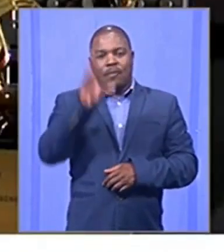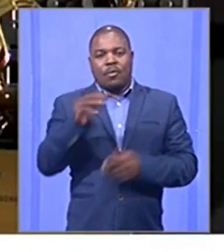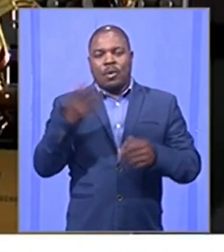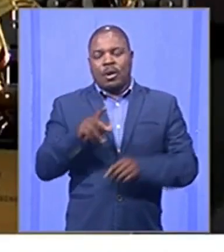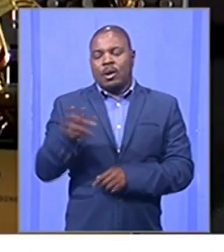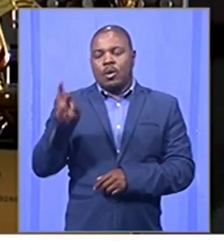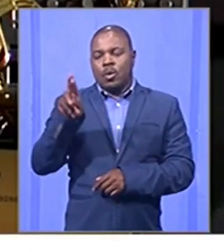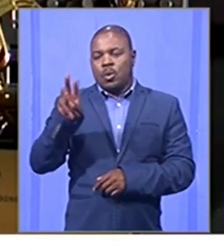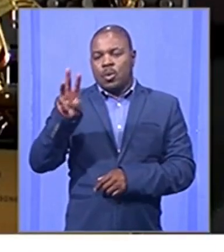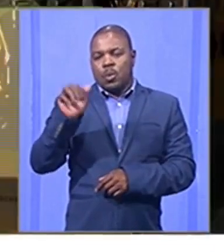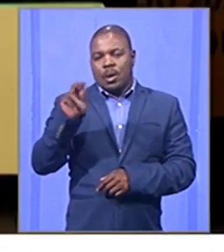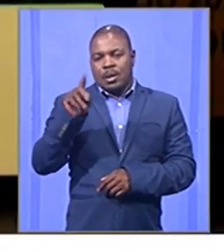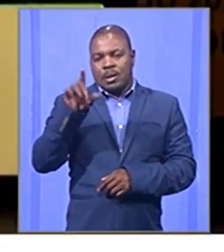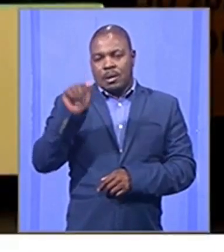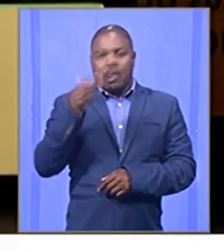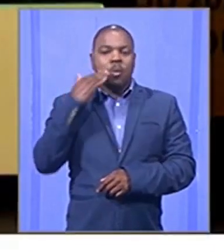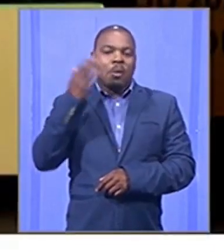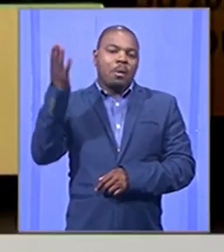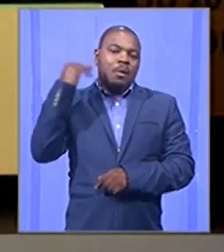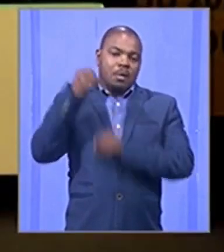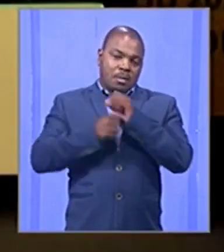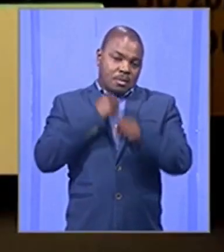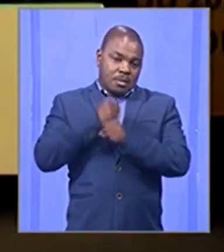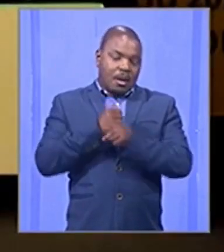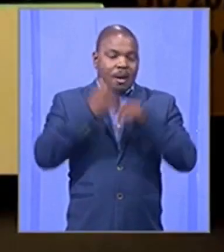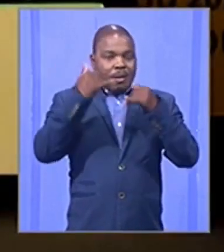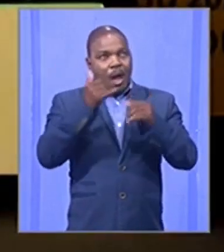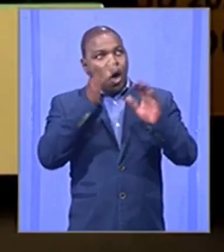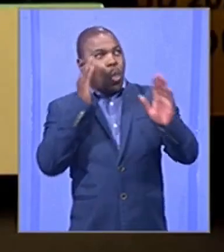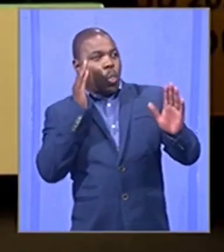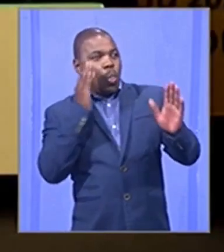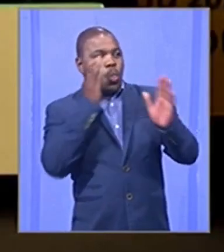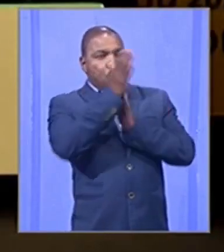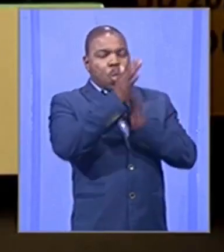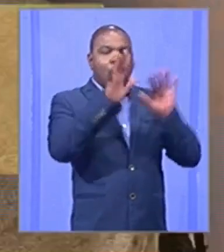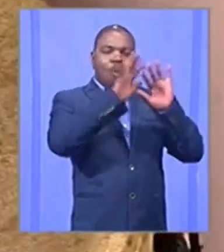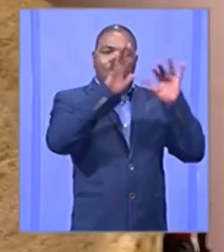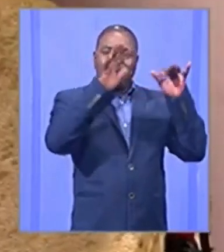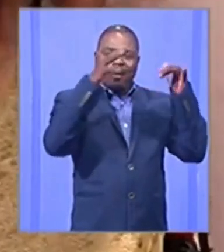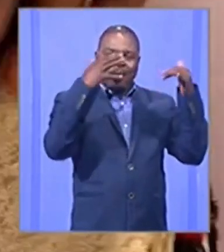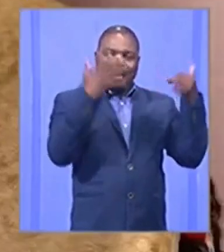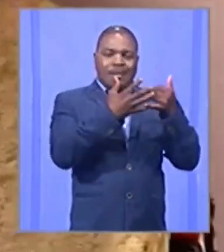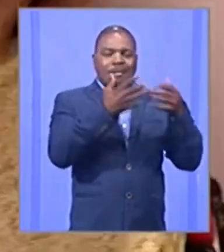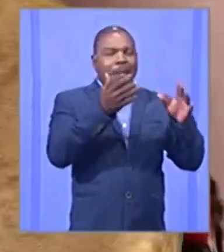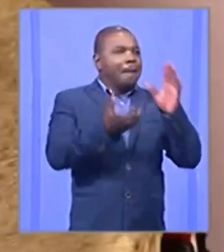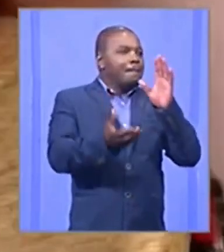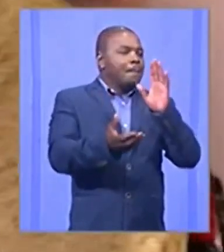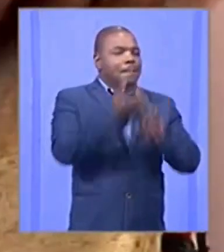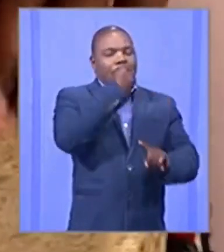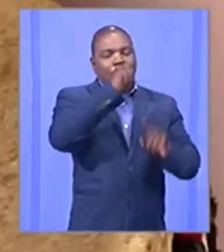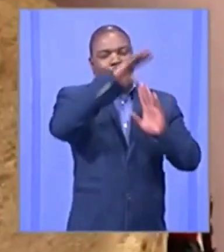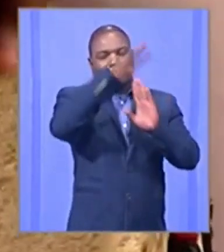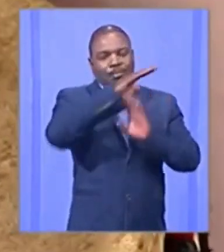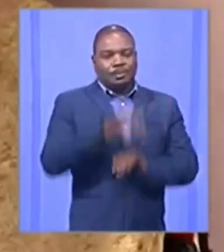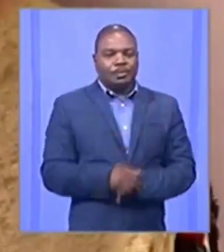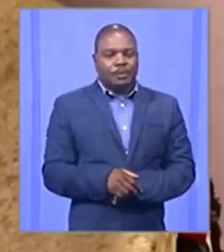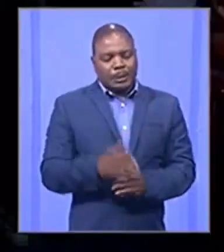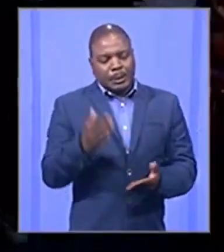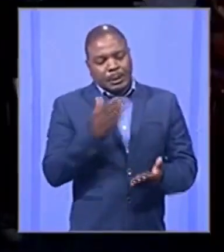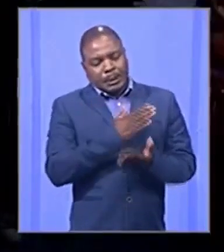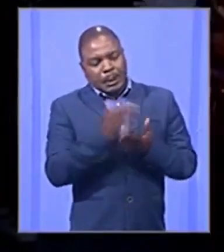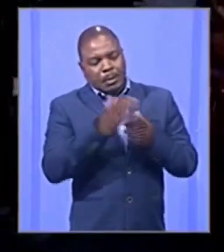Kigali, Rwanda mo ngwageng o fetileng. Jaanong ba sutlheletse go nna bagaka ba lefatshe ba mmino ono. Mangwe a maloko